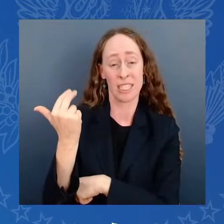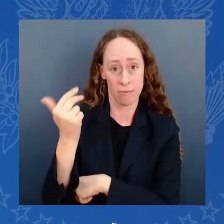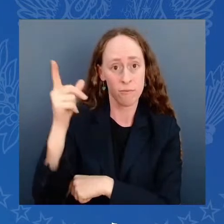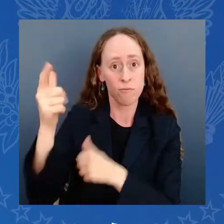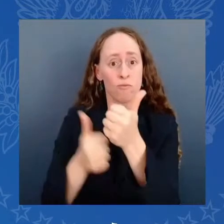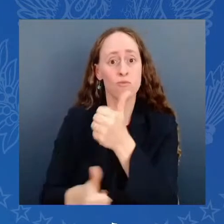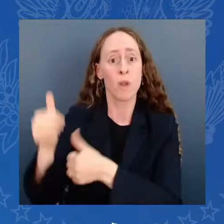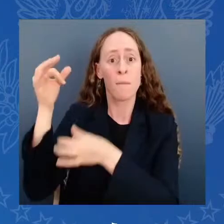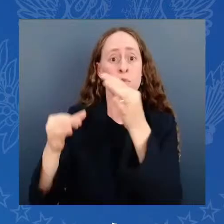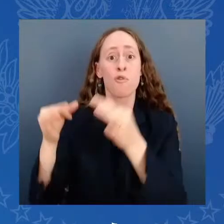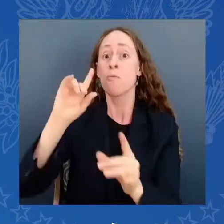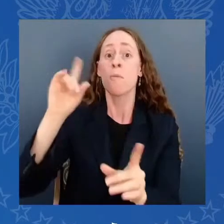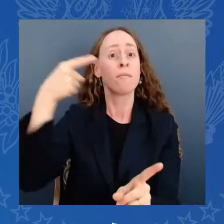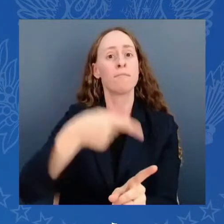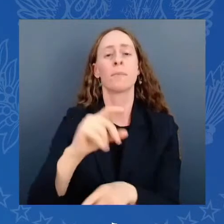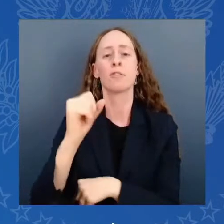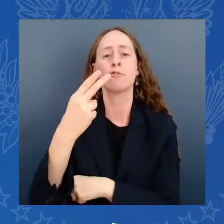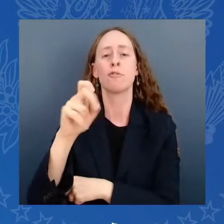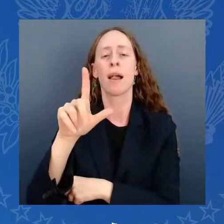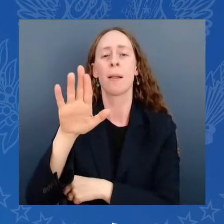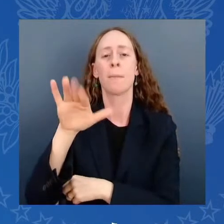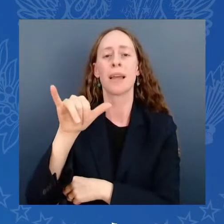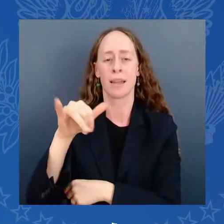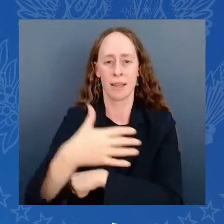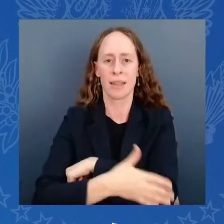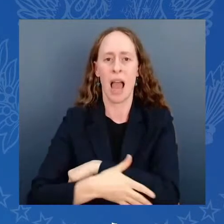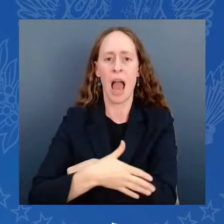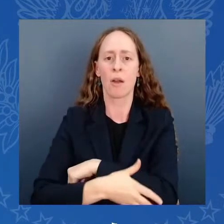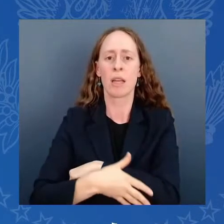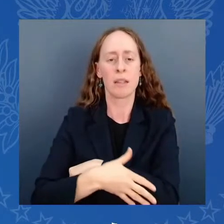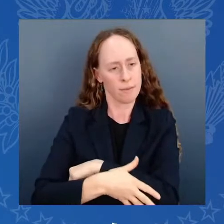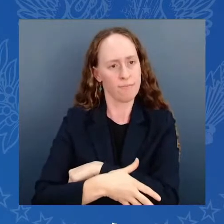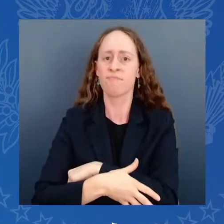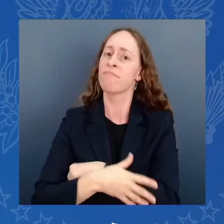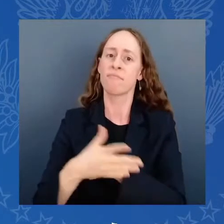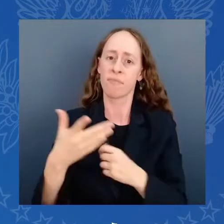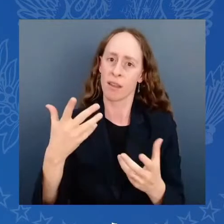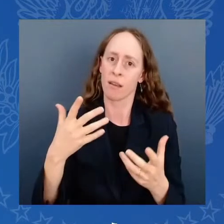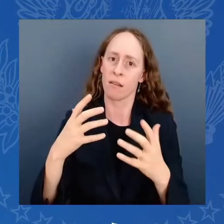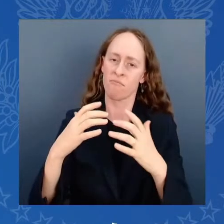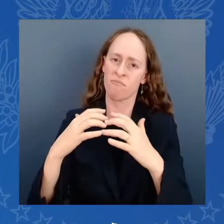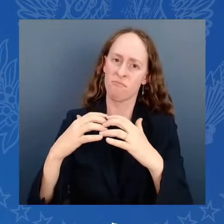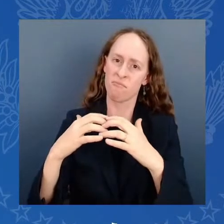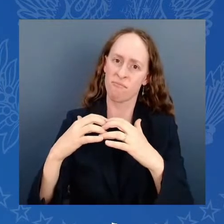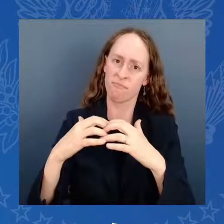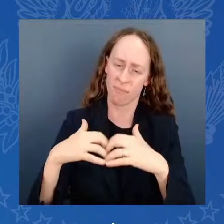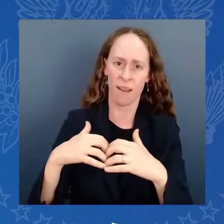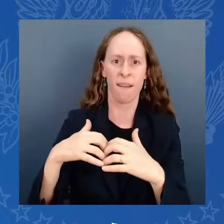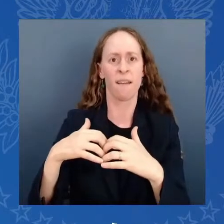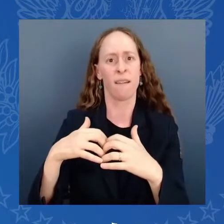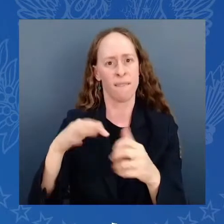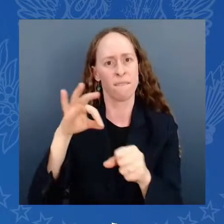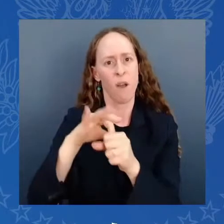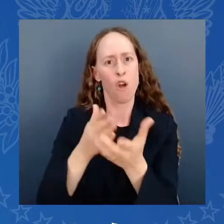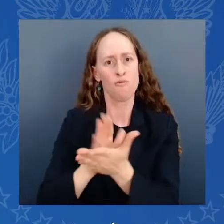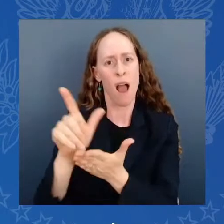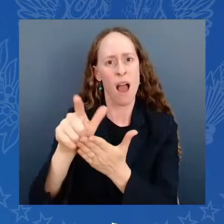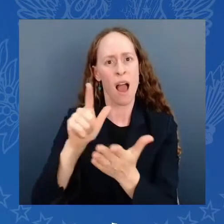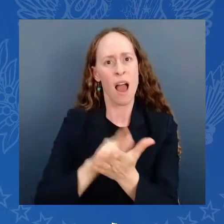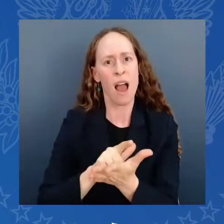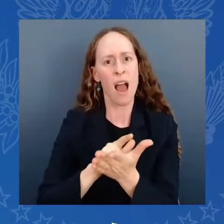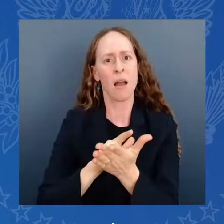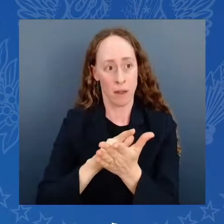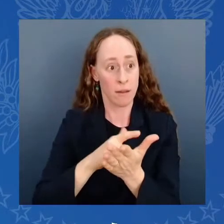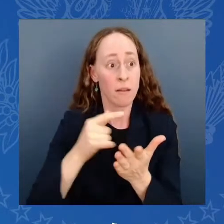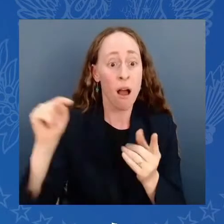Rights Act, opening the floodgates to a wave of restrictive voting laws that have seen states across the